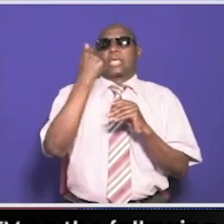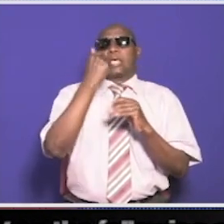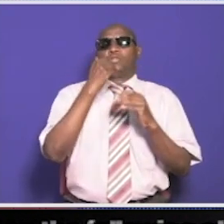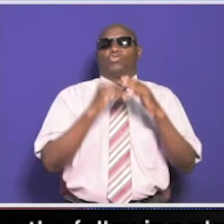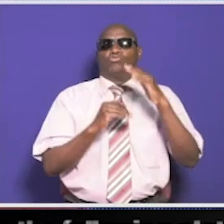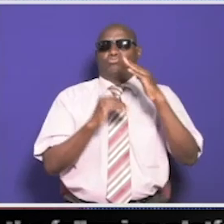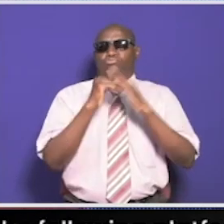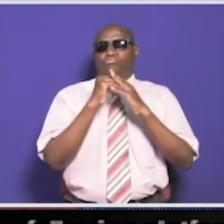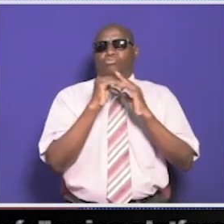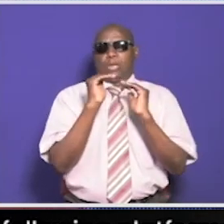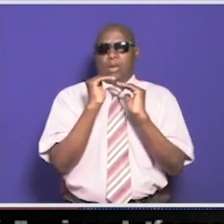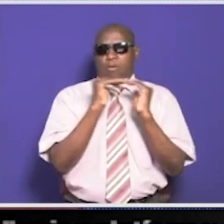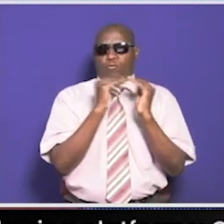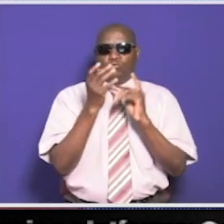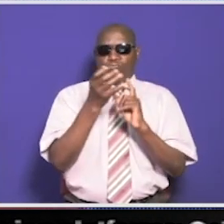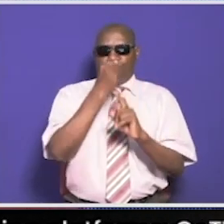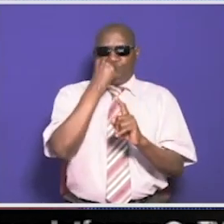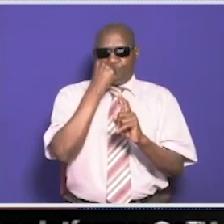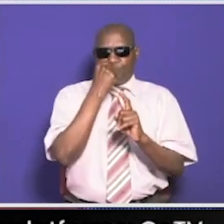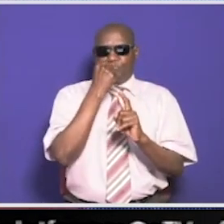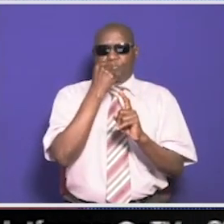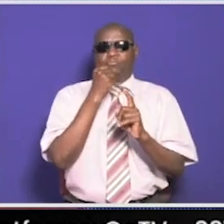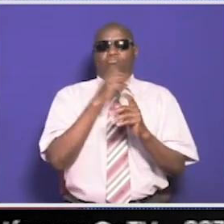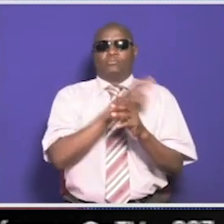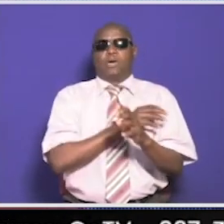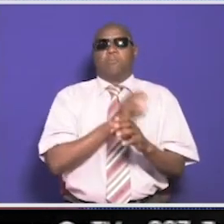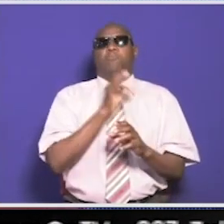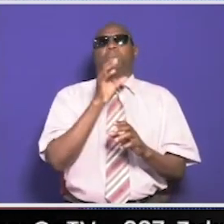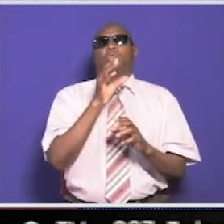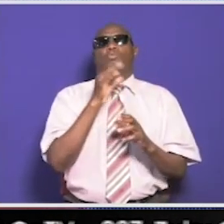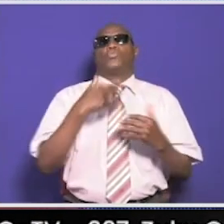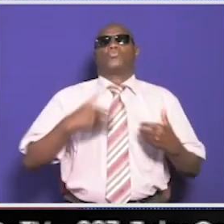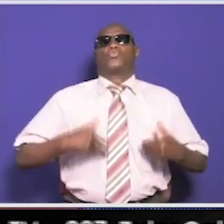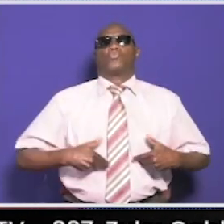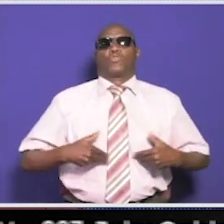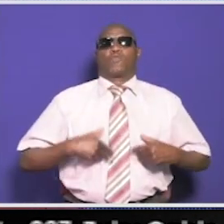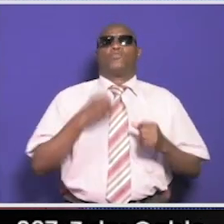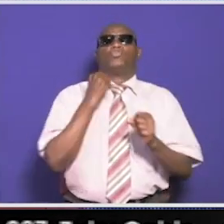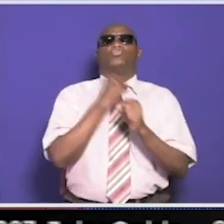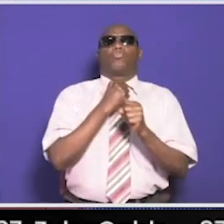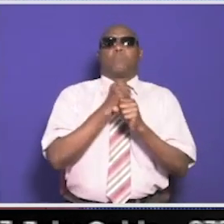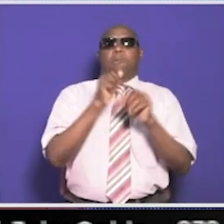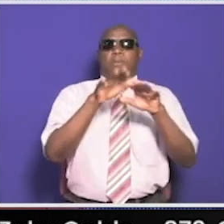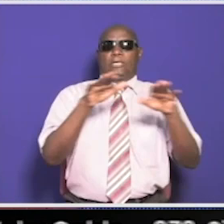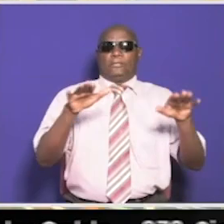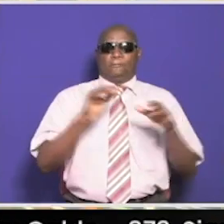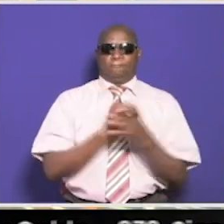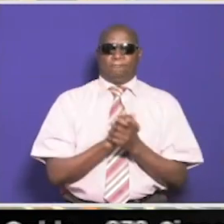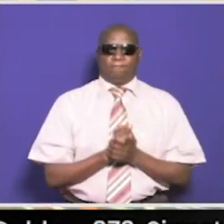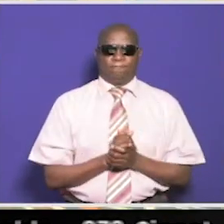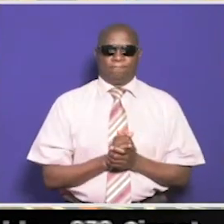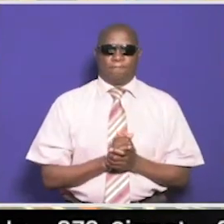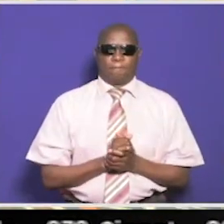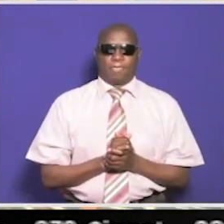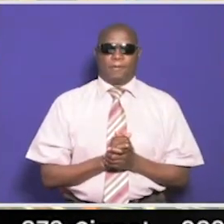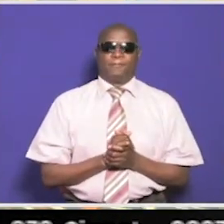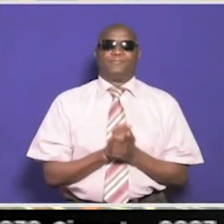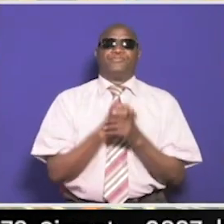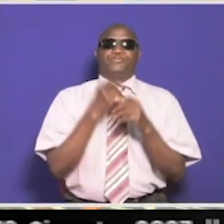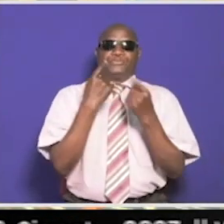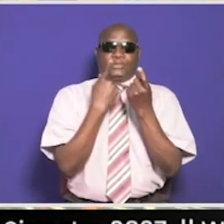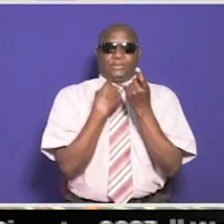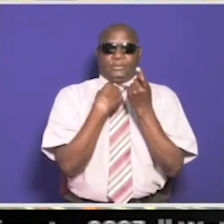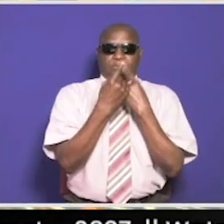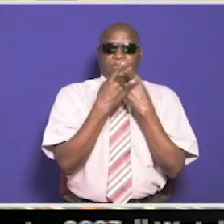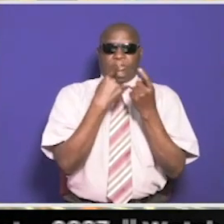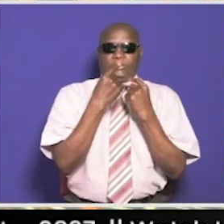of ICT skills and also empower the youth for the job market. Here's Joy Gatwiri with more details. Speaking at a media